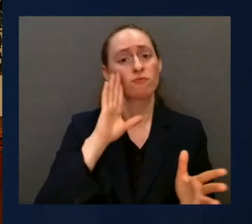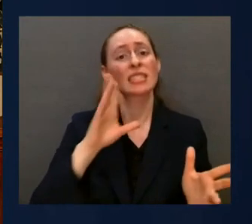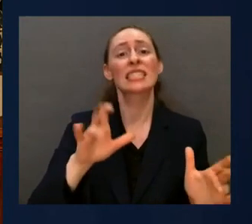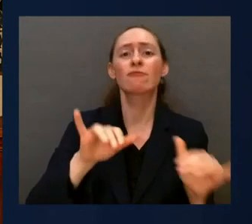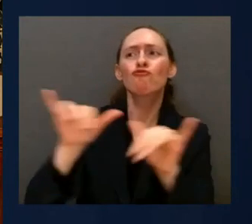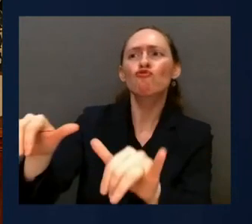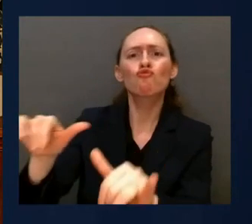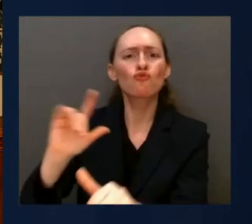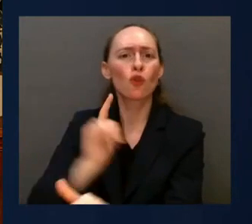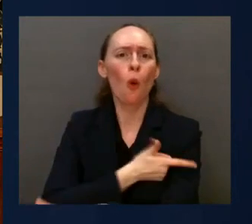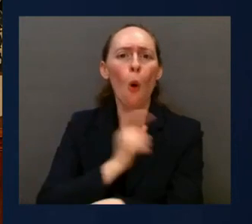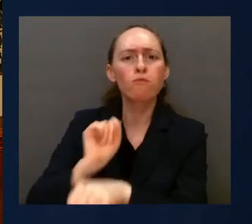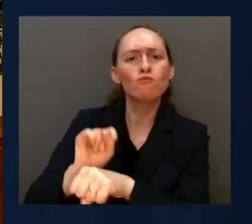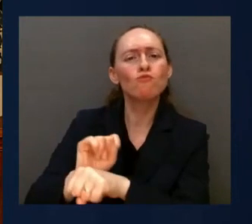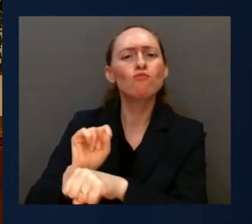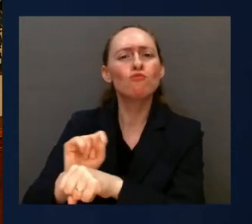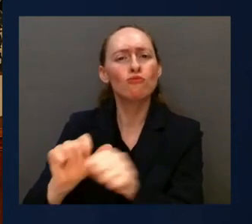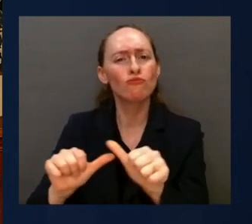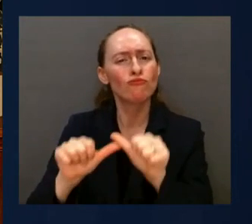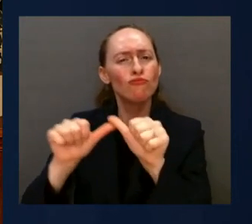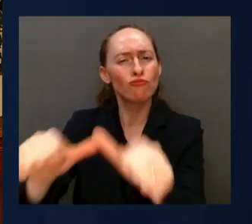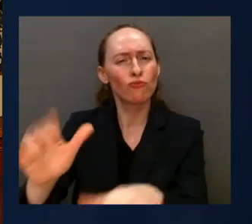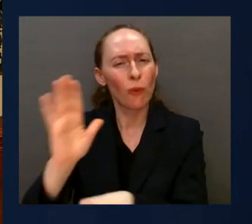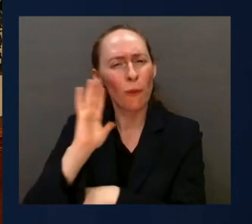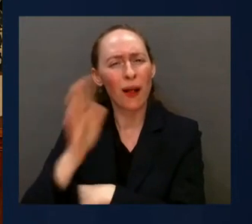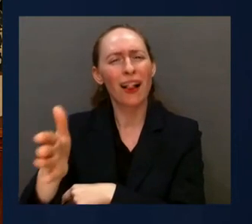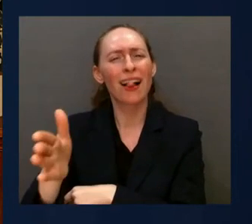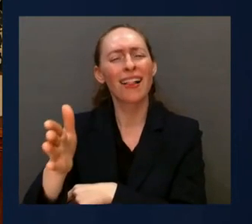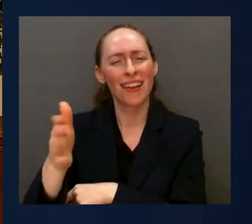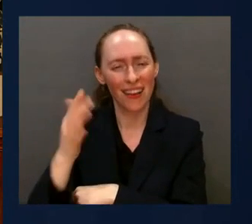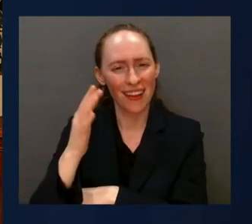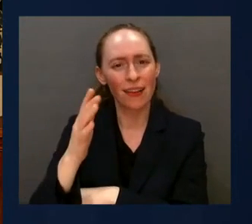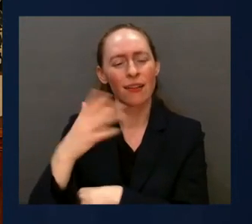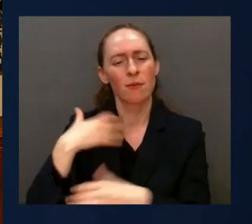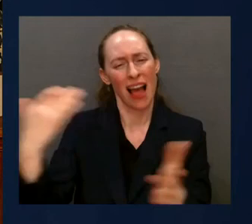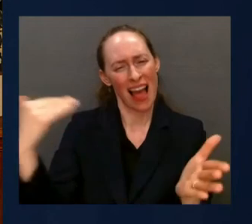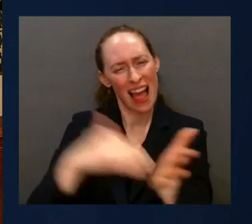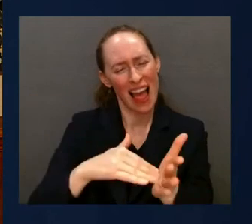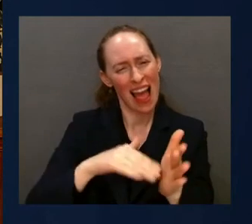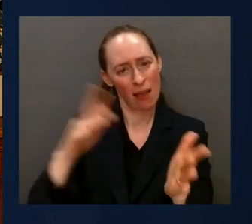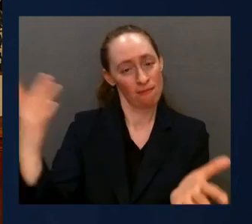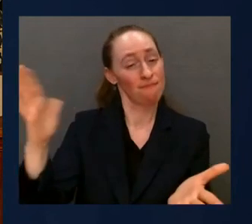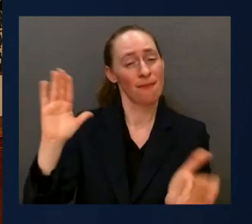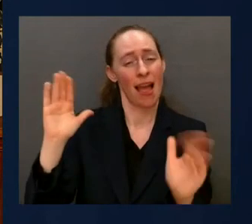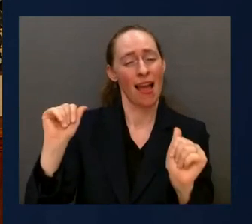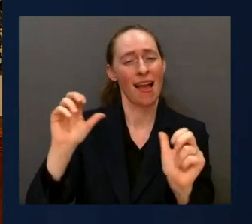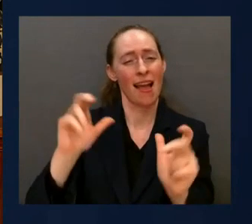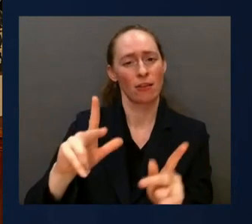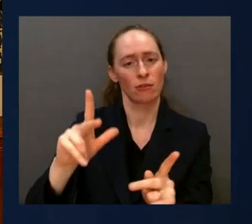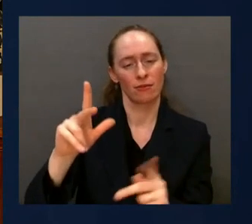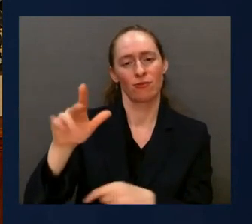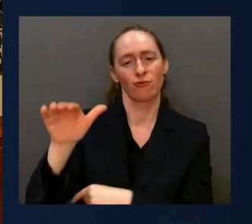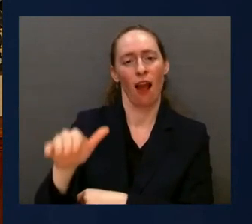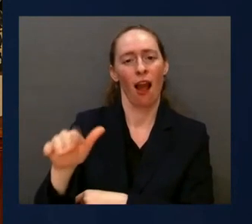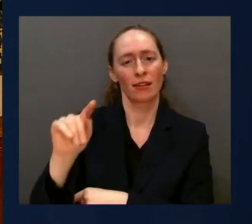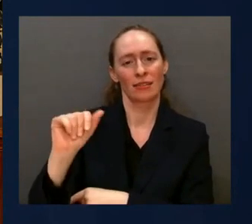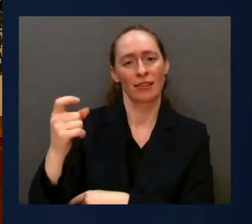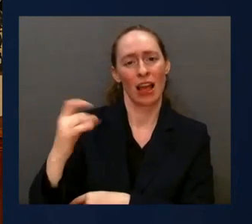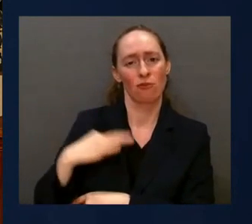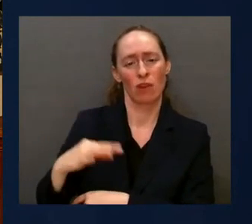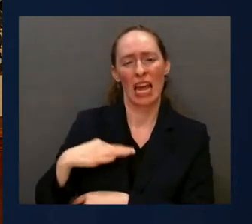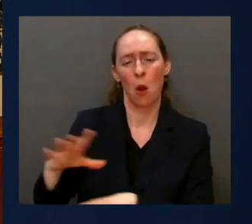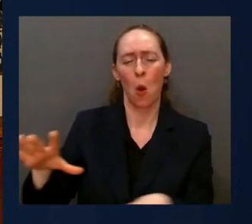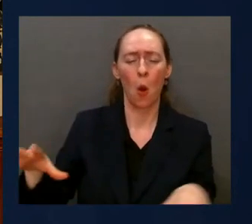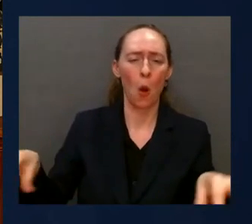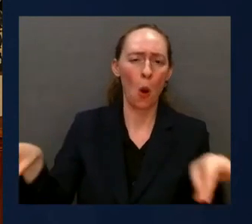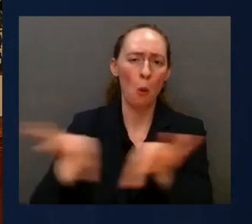credit, which gave tens of millions of parents some breathing room and cut child poverty in half to the lowest level in history. And by